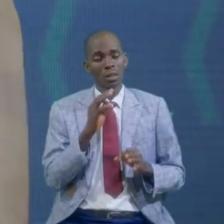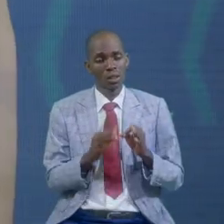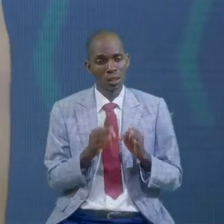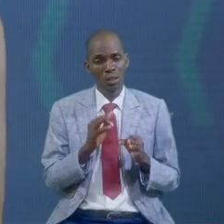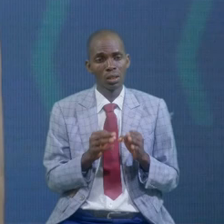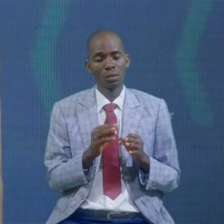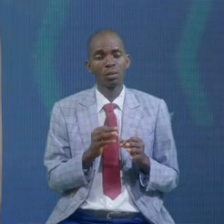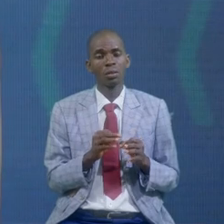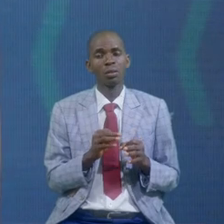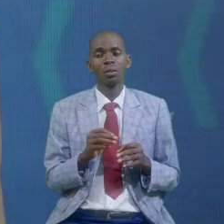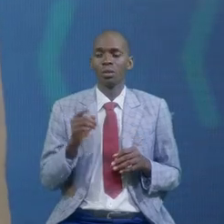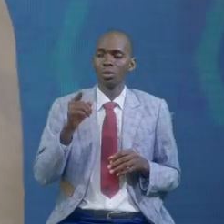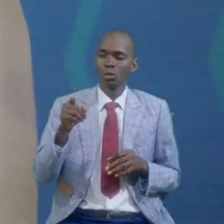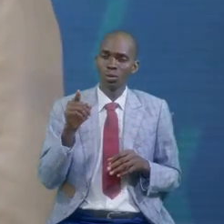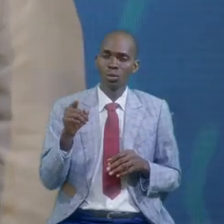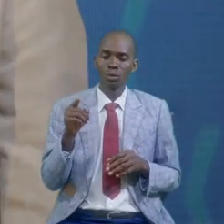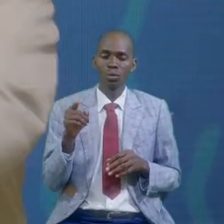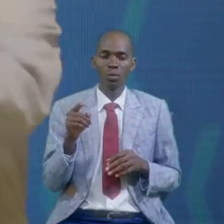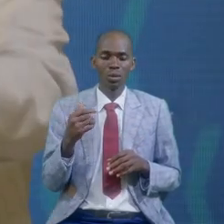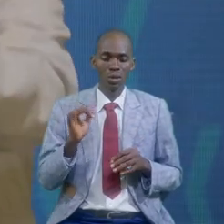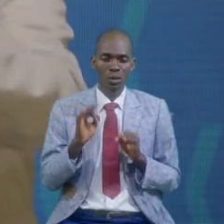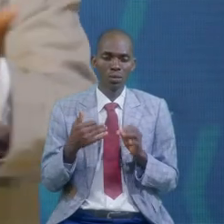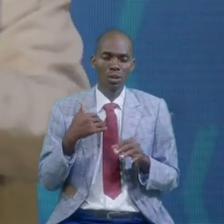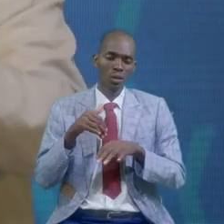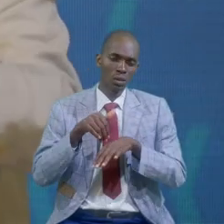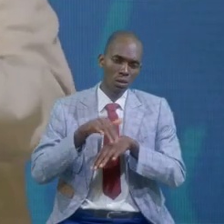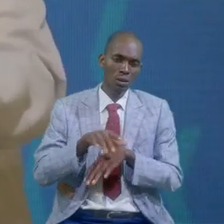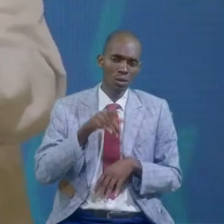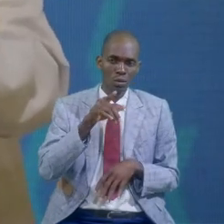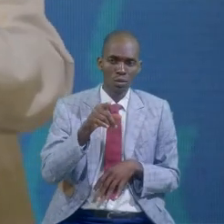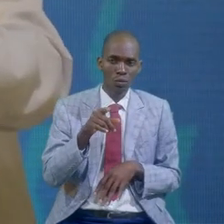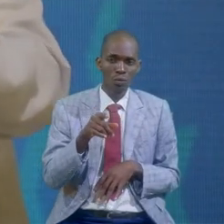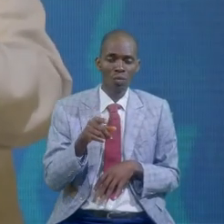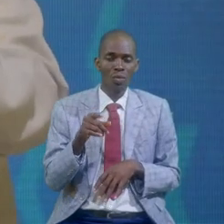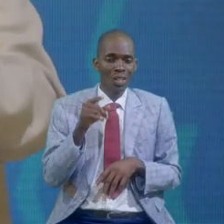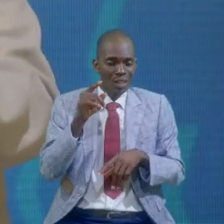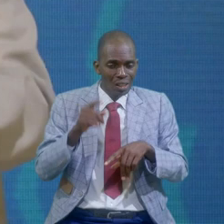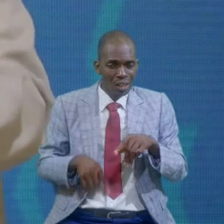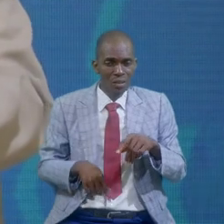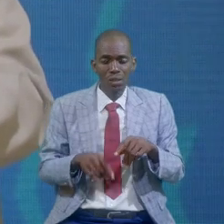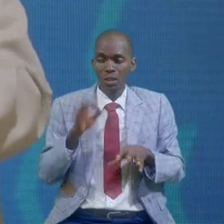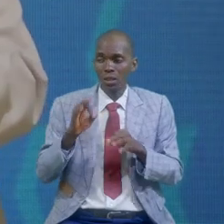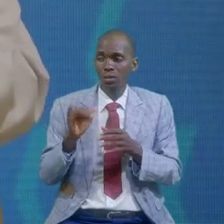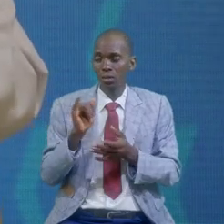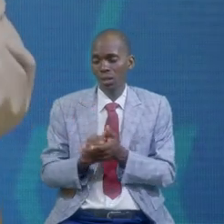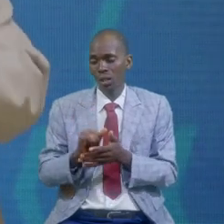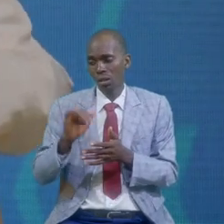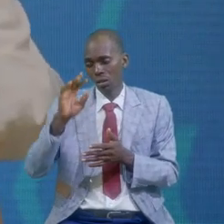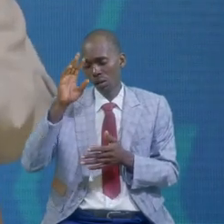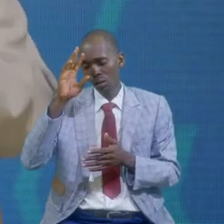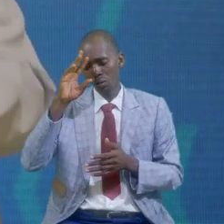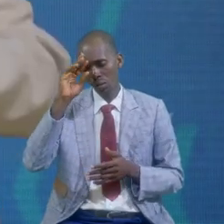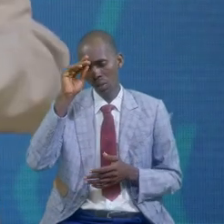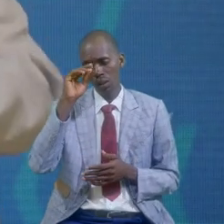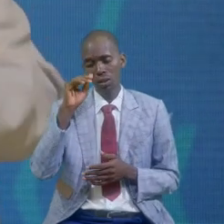message of a servant, can't you deliver it with another tone and turn your